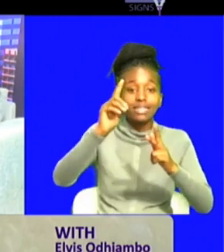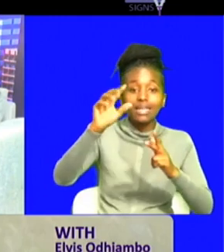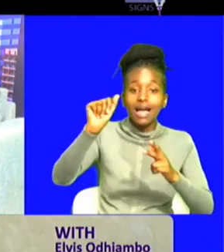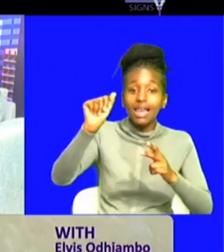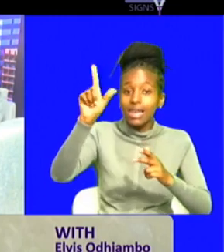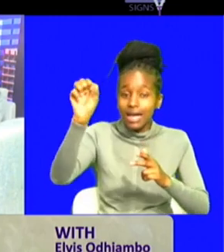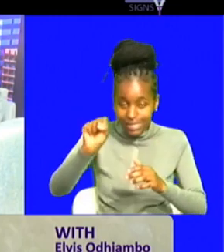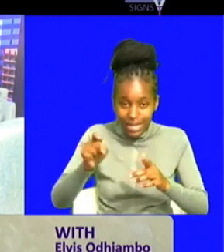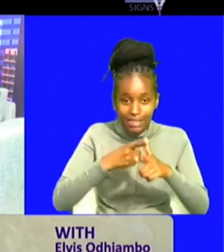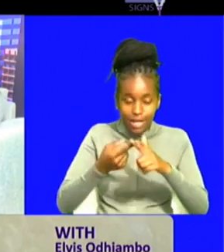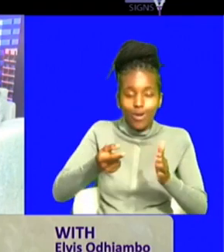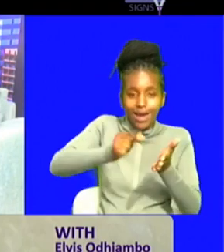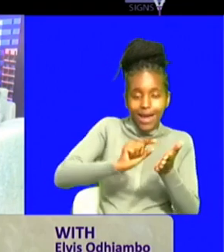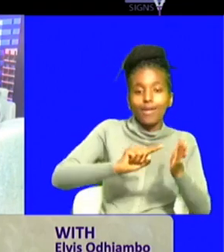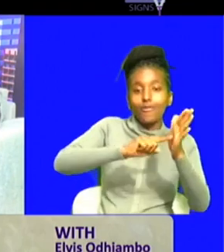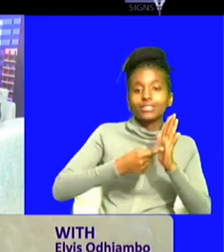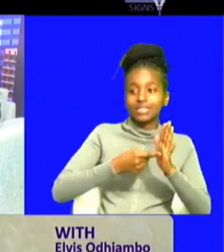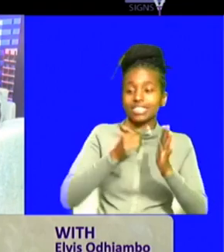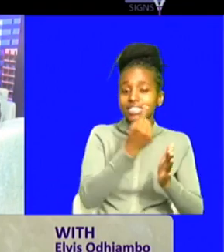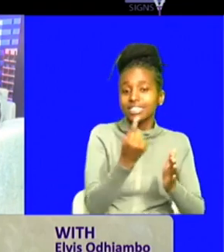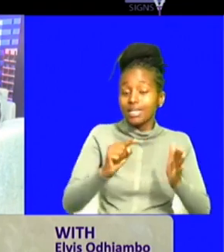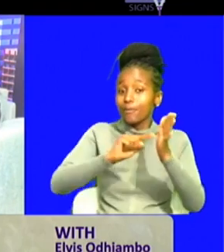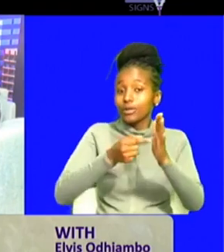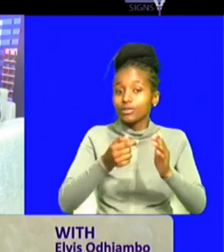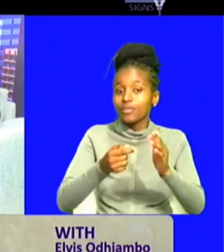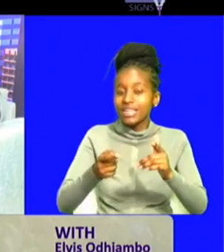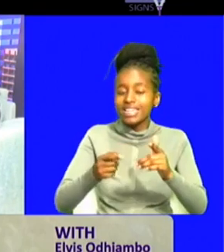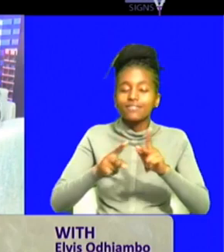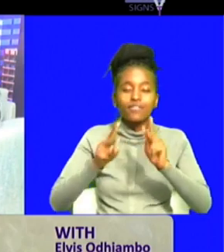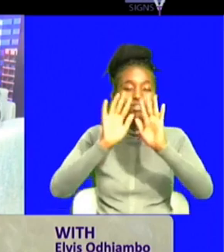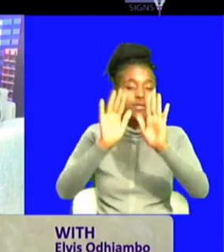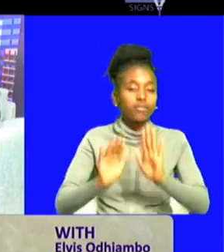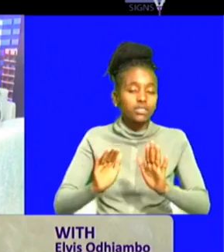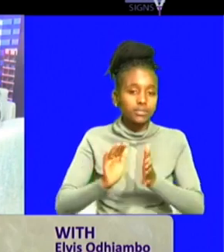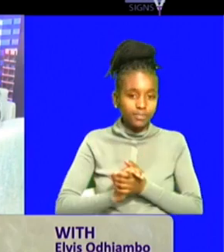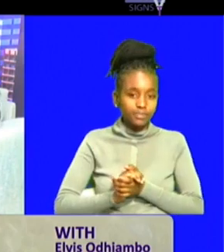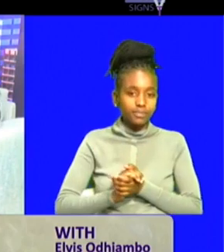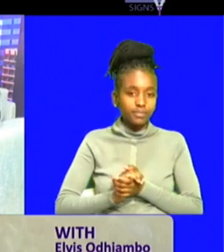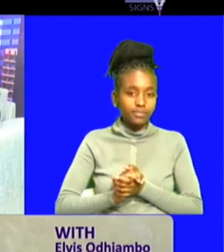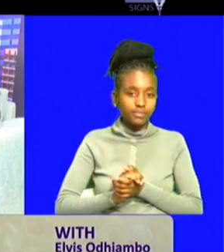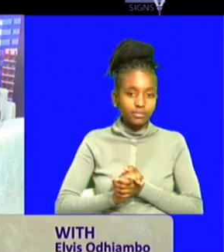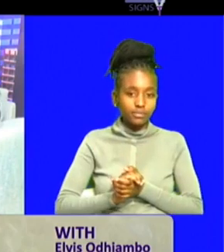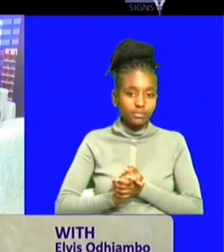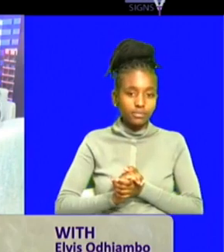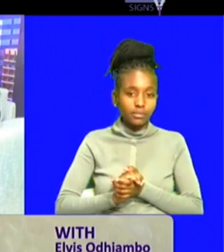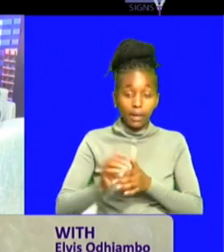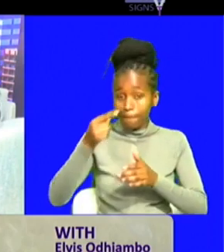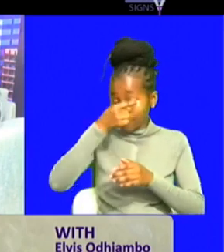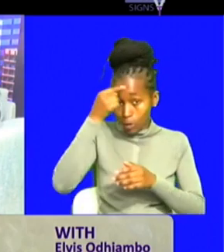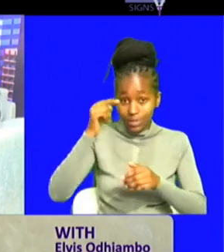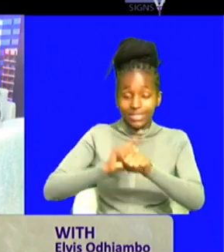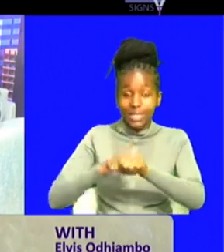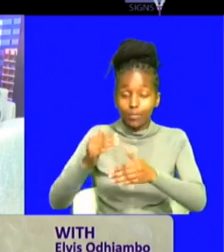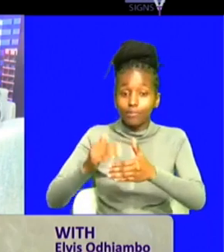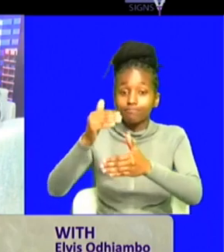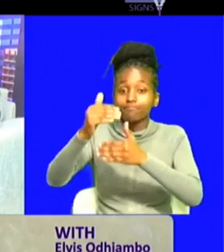ameshinda hapo points the points that each team will get will play a crucial point you know, I mean, it will be crucial because when they move to the